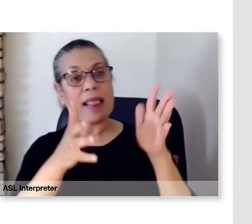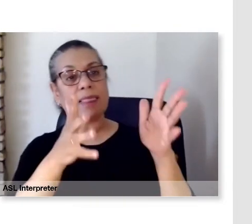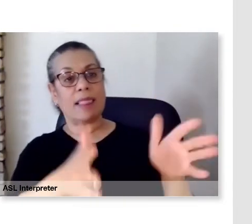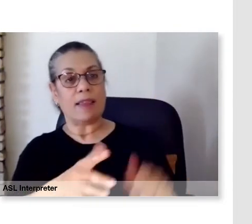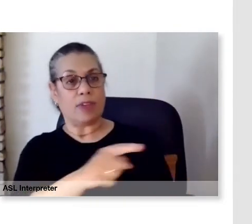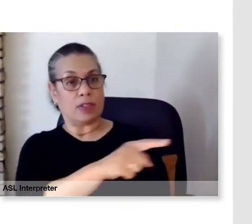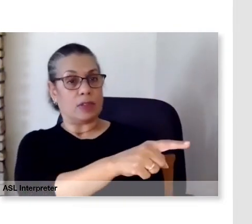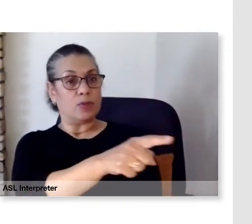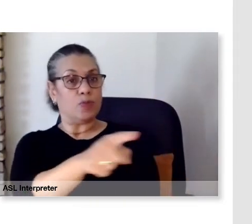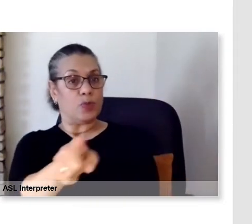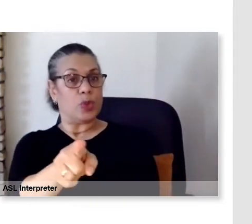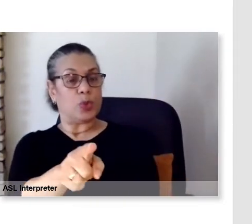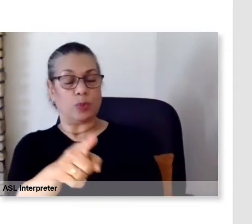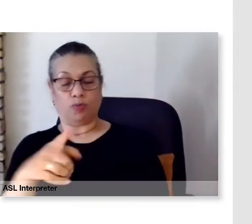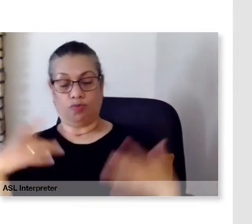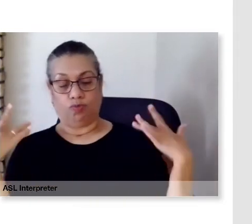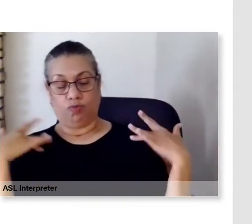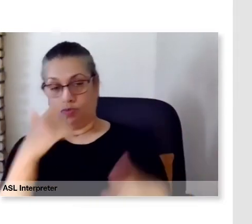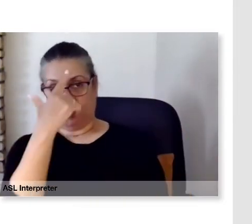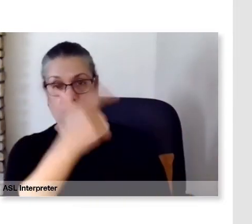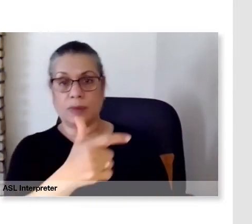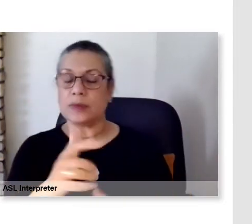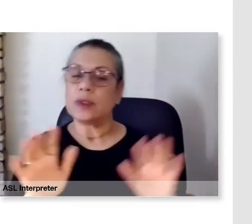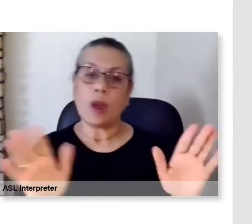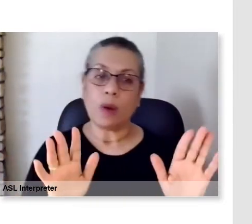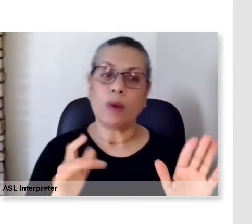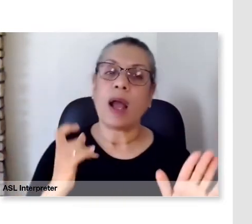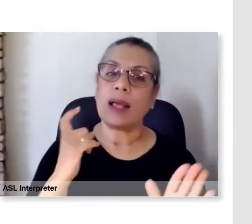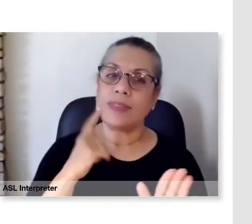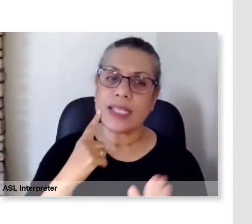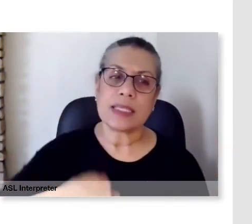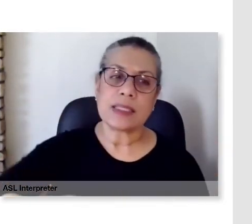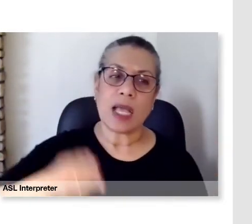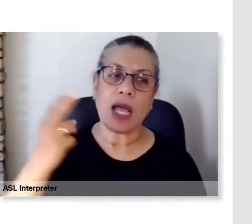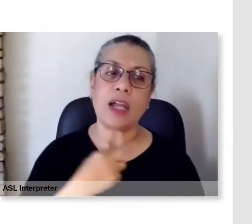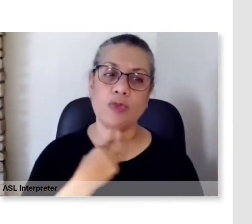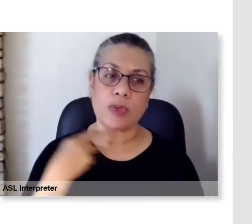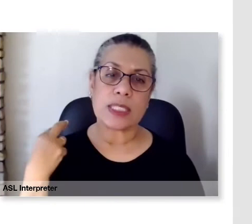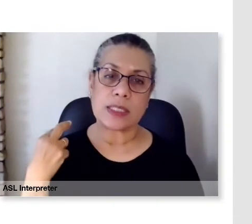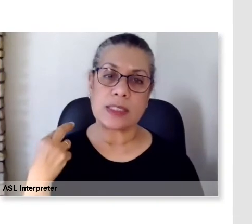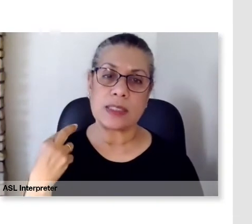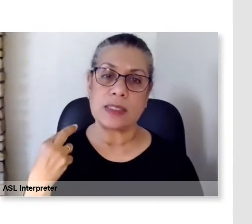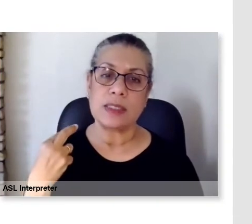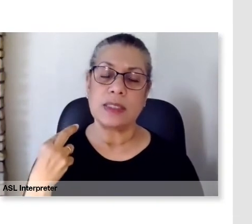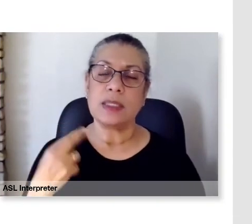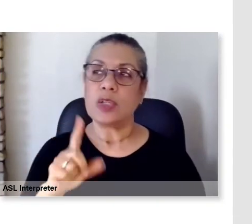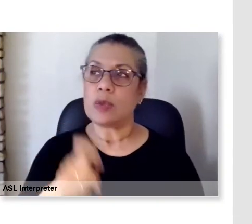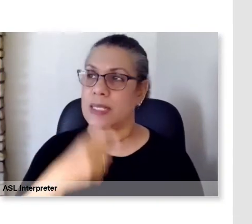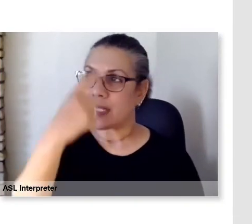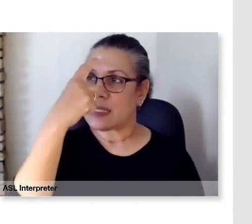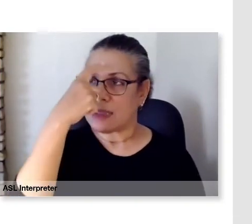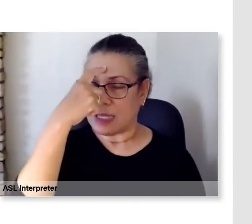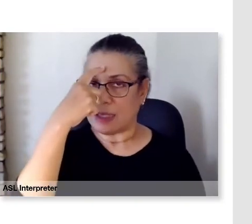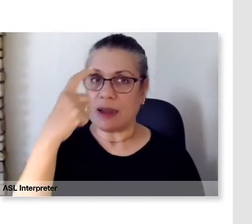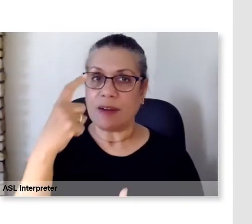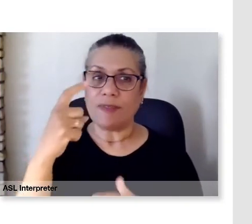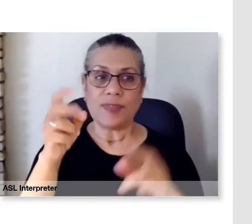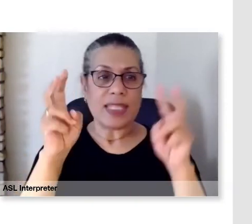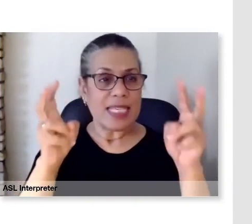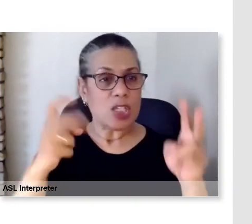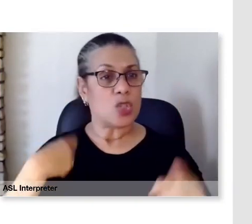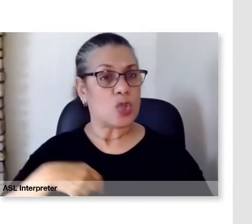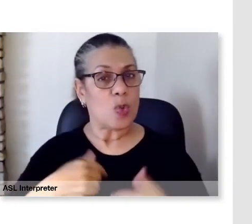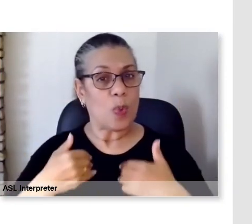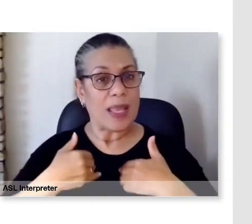may or may not have good intentions. I think the stakes are too high to think of the issues that we're wrestling with on this